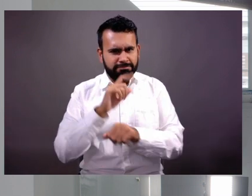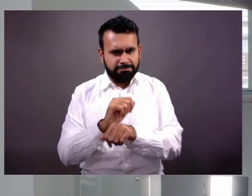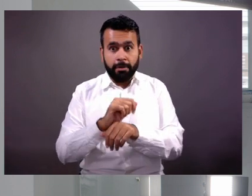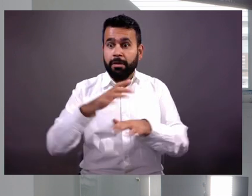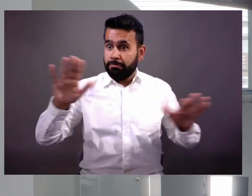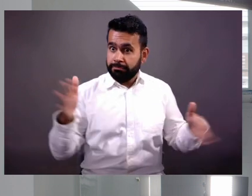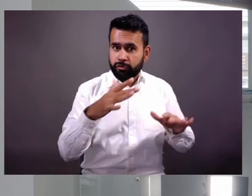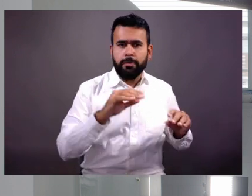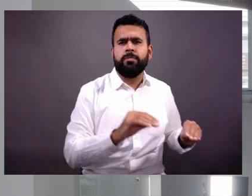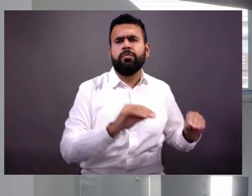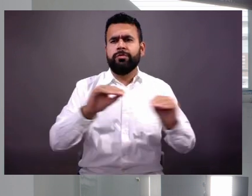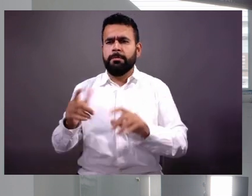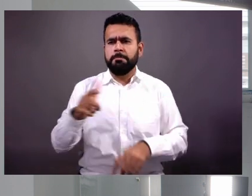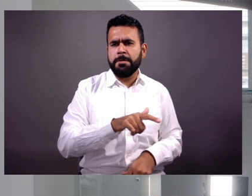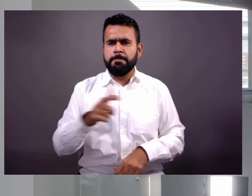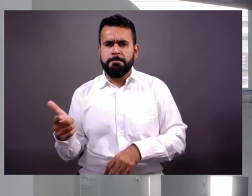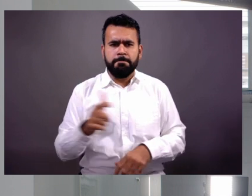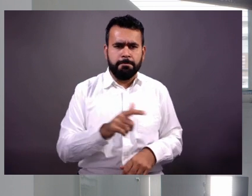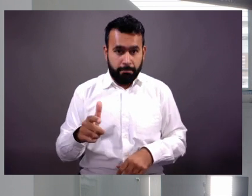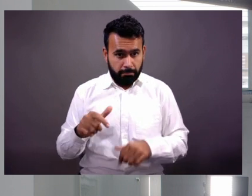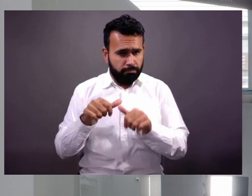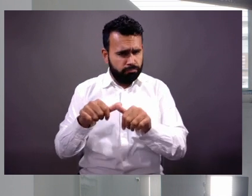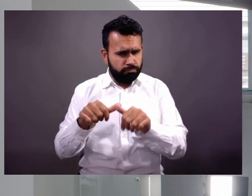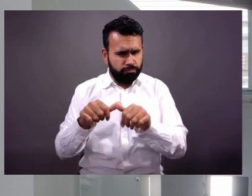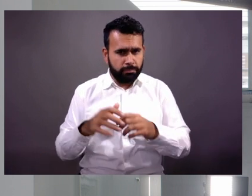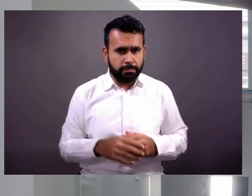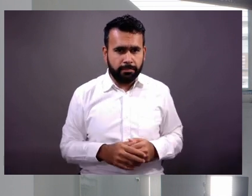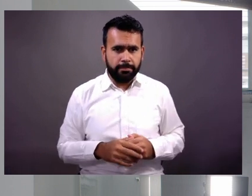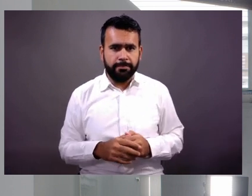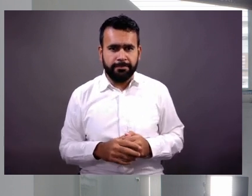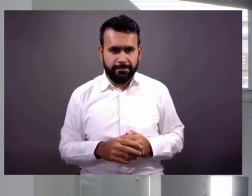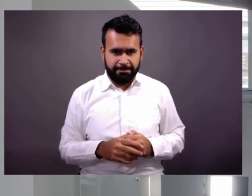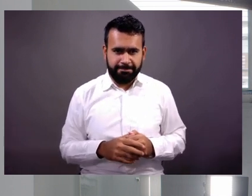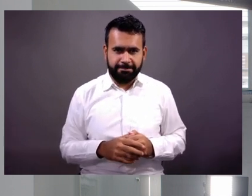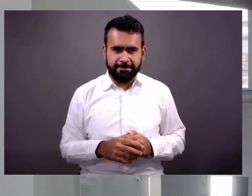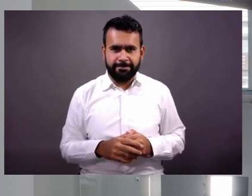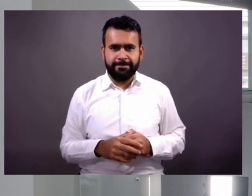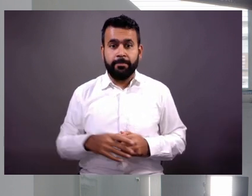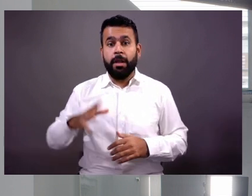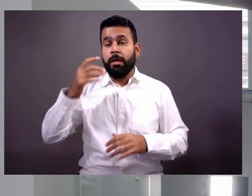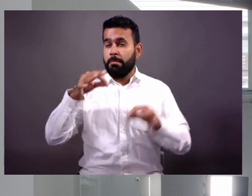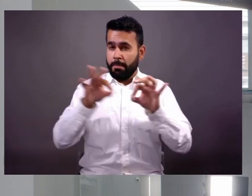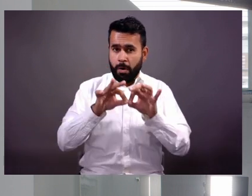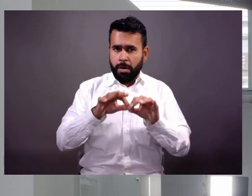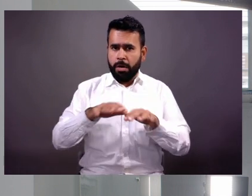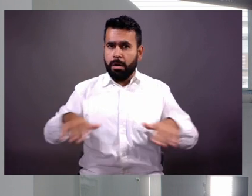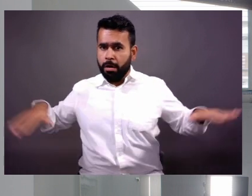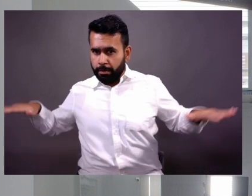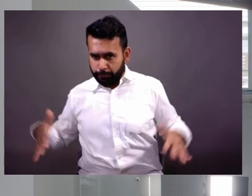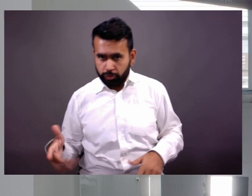Ha. From here, we can actually shift and go to this side. So this will make the move a little bit more dynamic. So if I'm starting at this side, I'm going